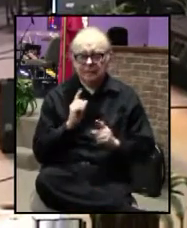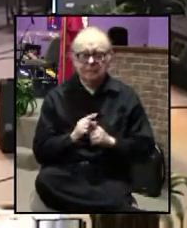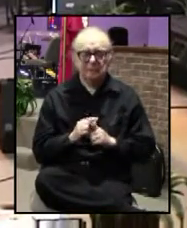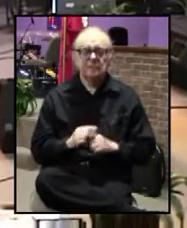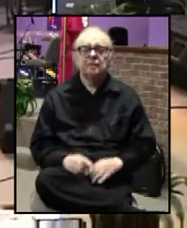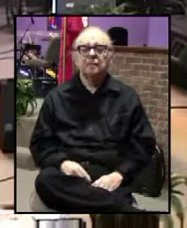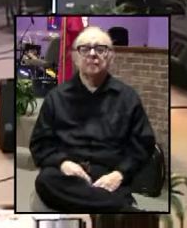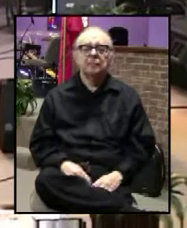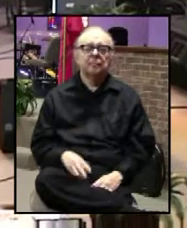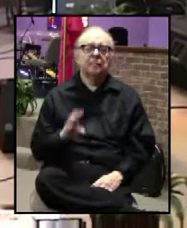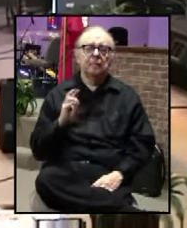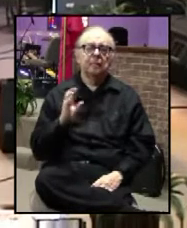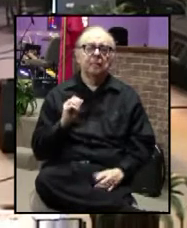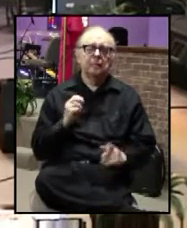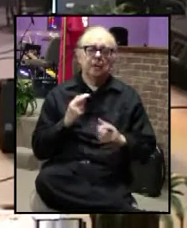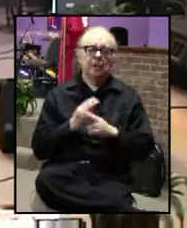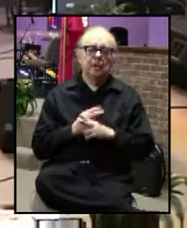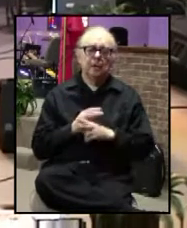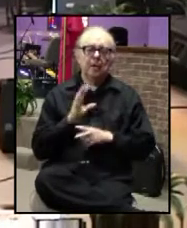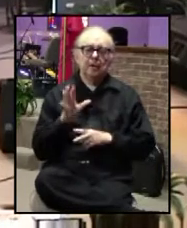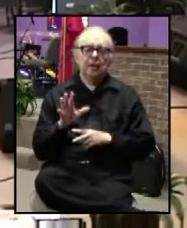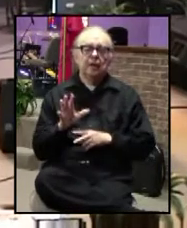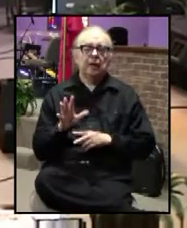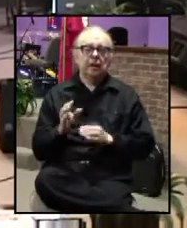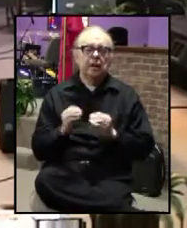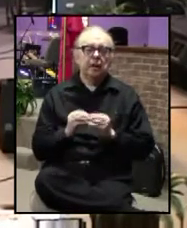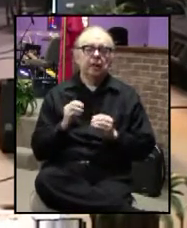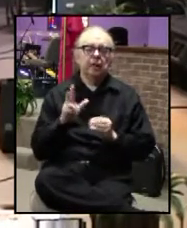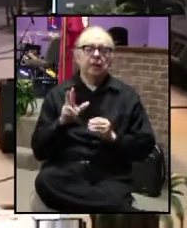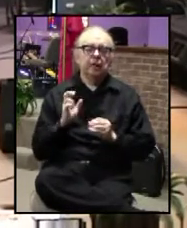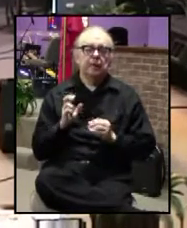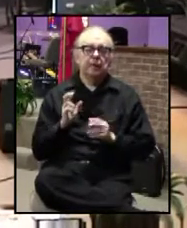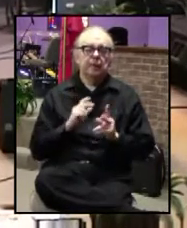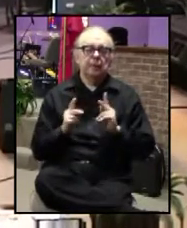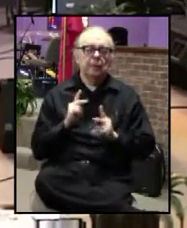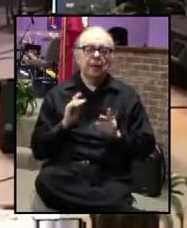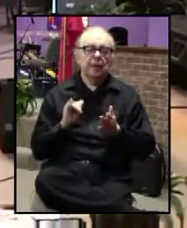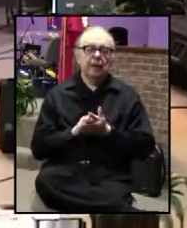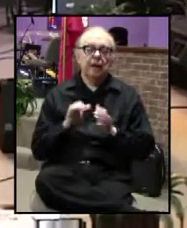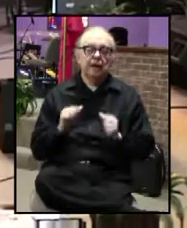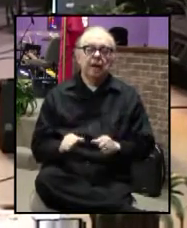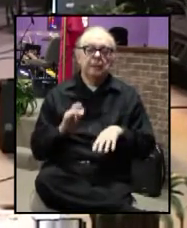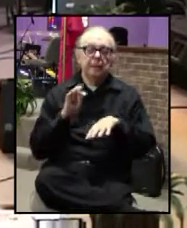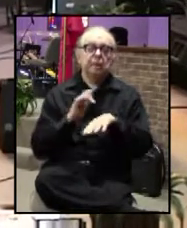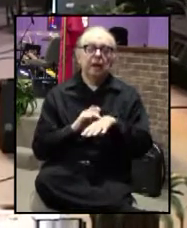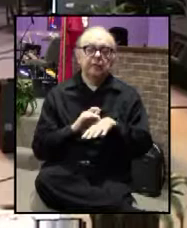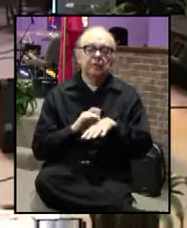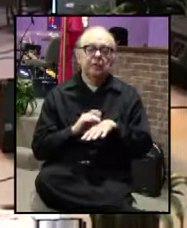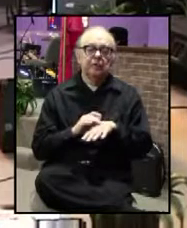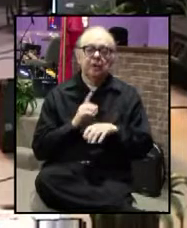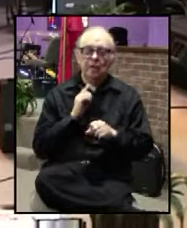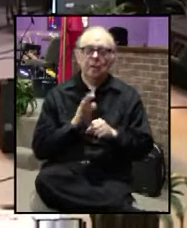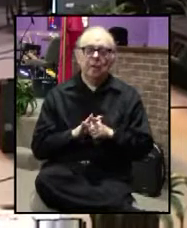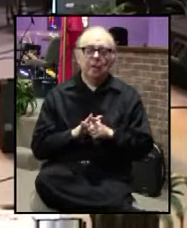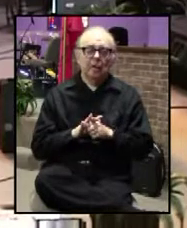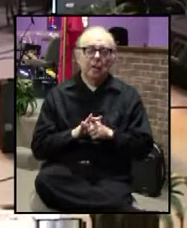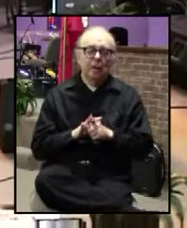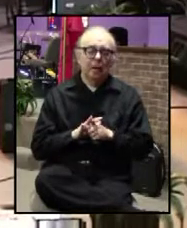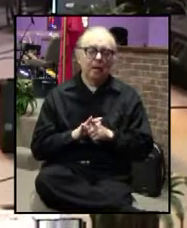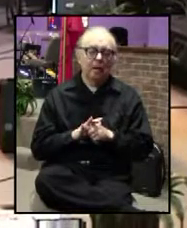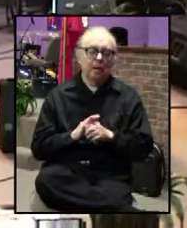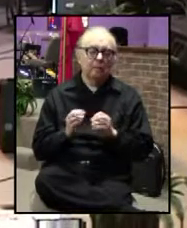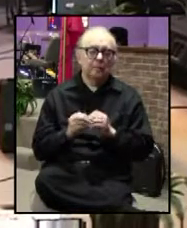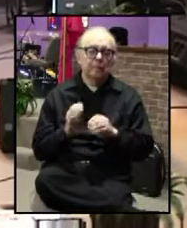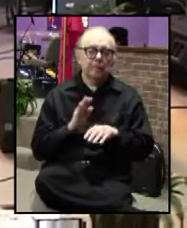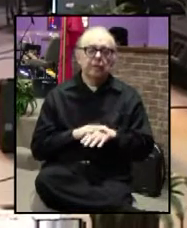is. 60 times 5 is 300 people that can be reached in 1 week. I guarantee you that's more than you've probably